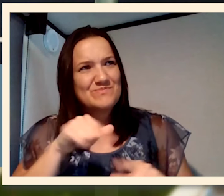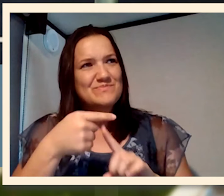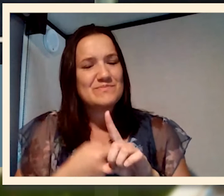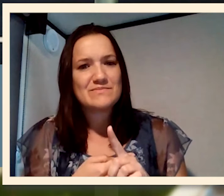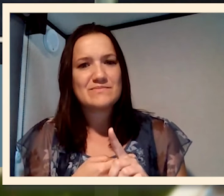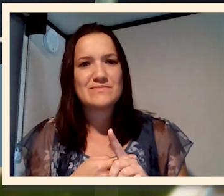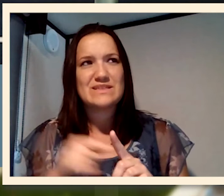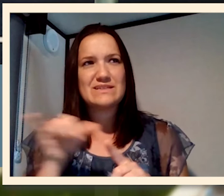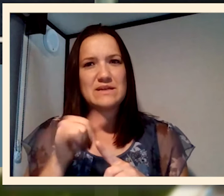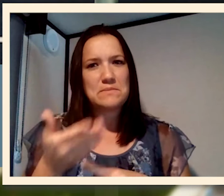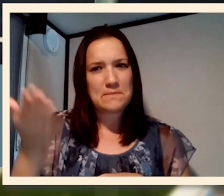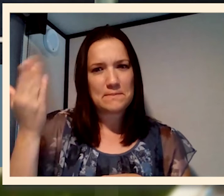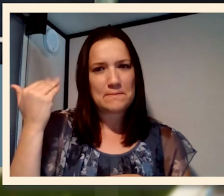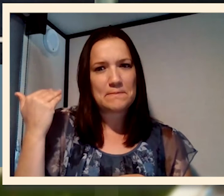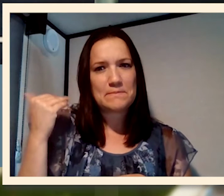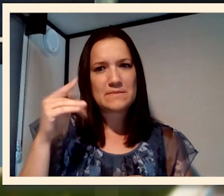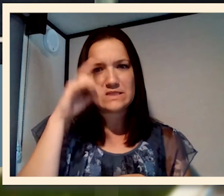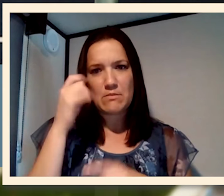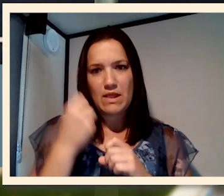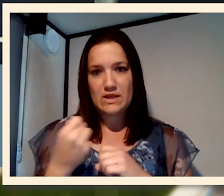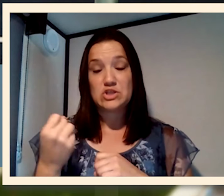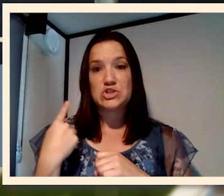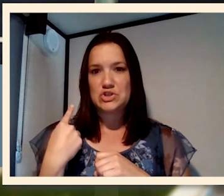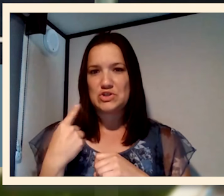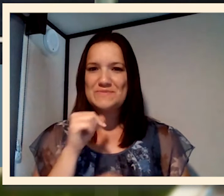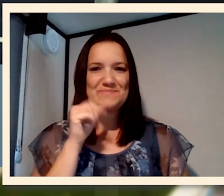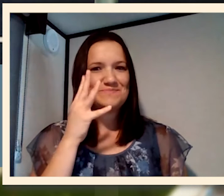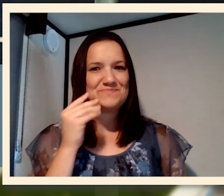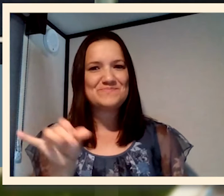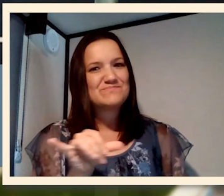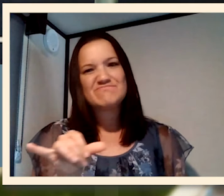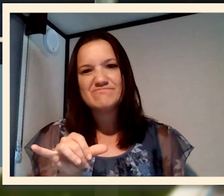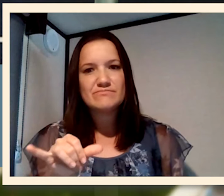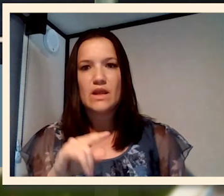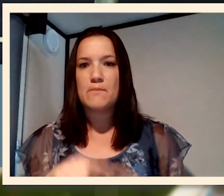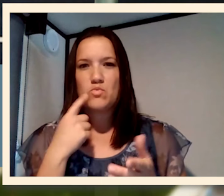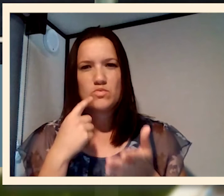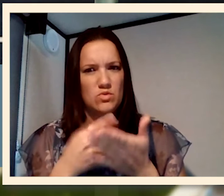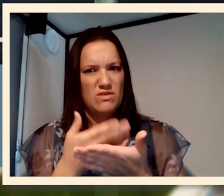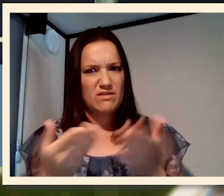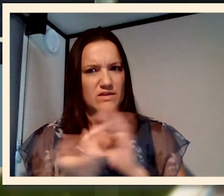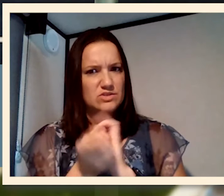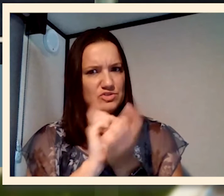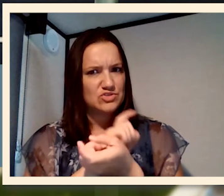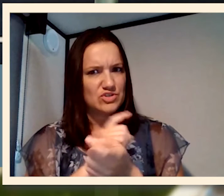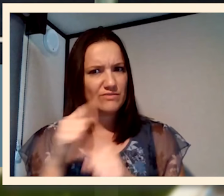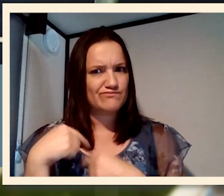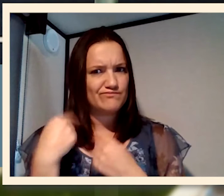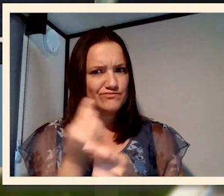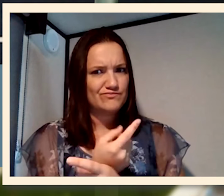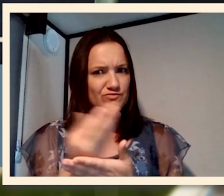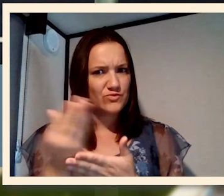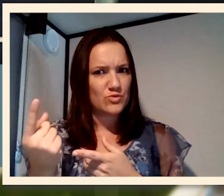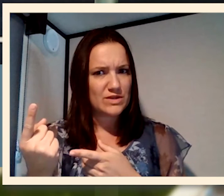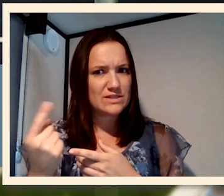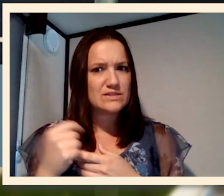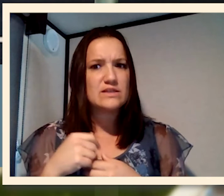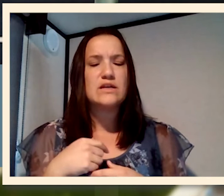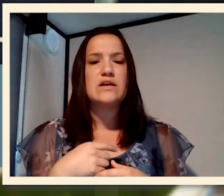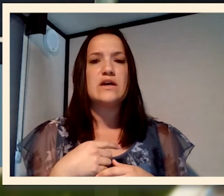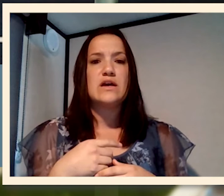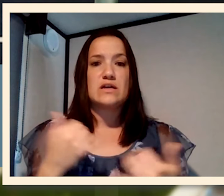haven't quite experienced this month what we did back in the summer of last year, but certainly things have changed over the